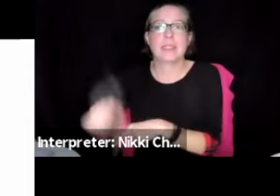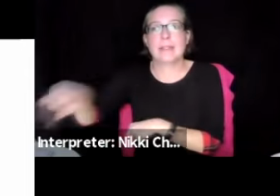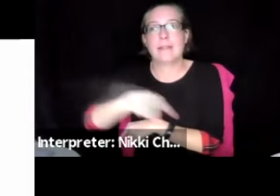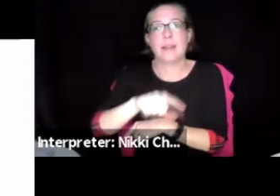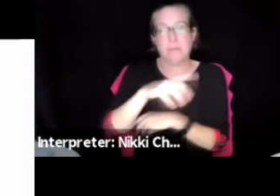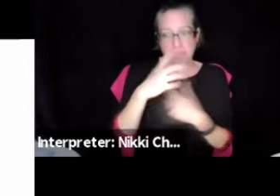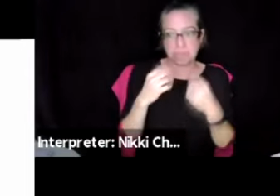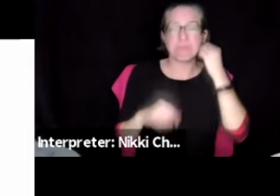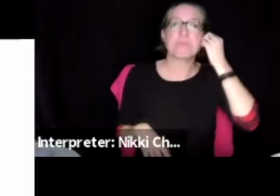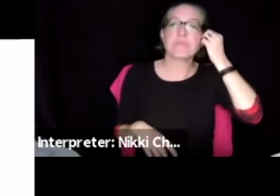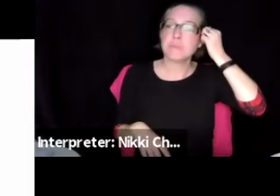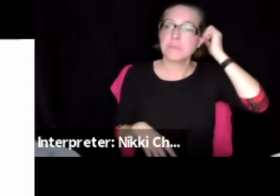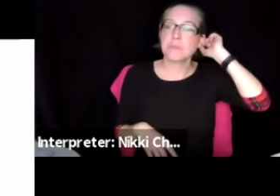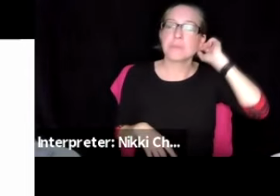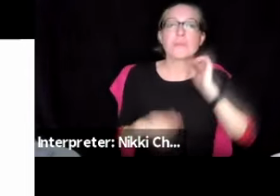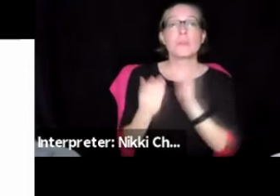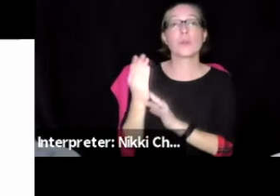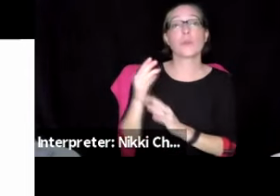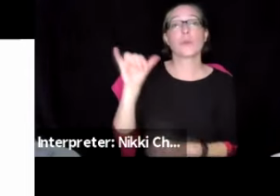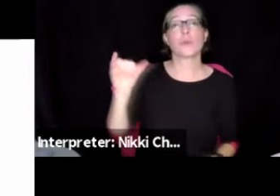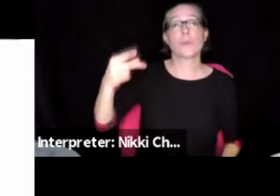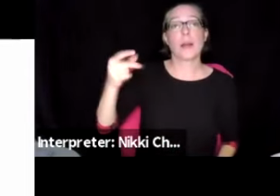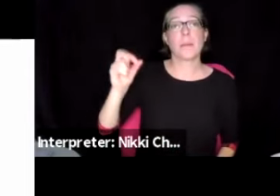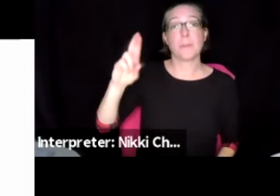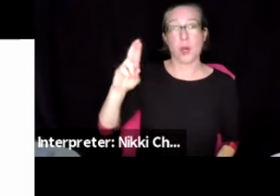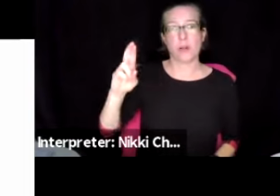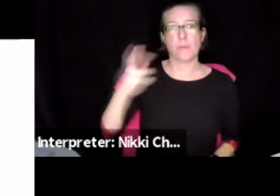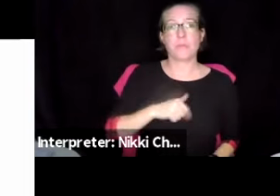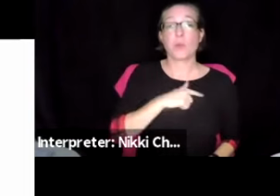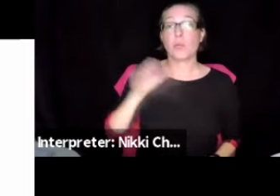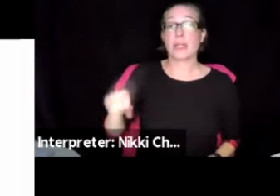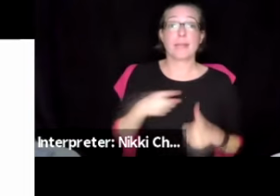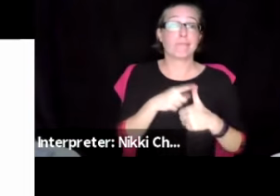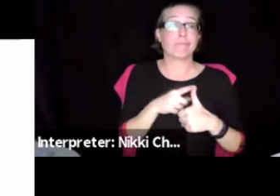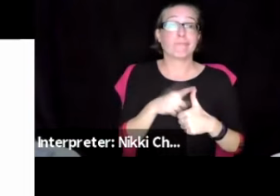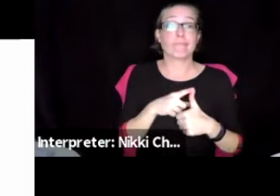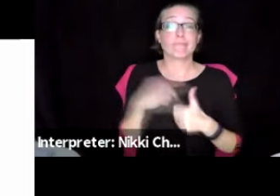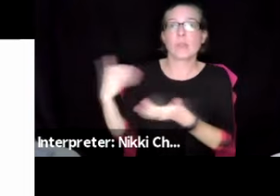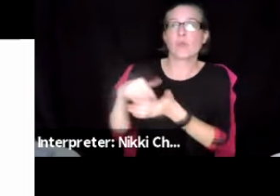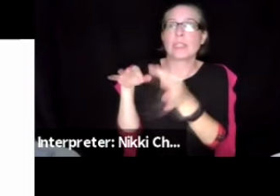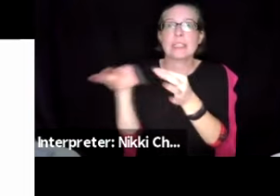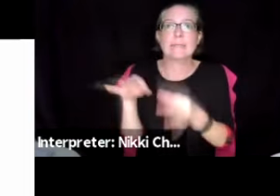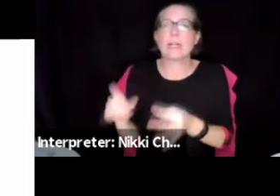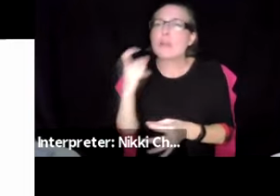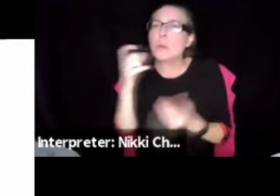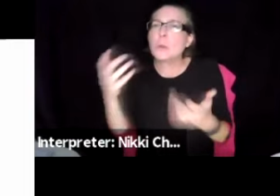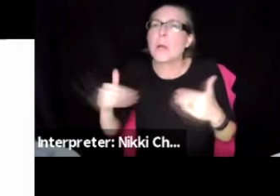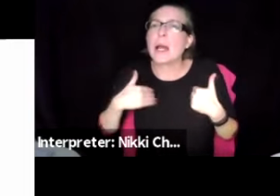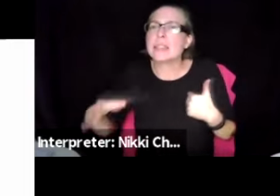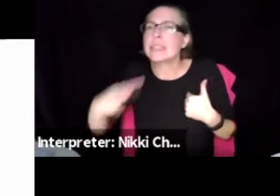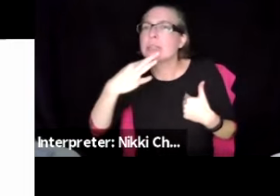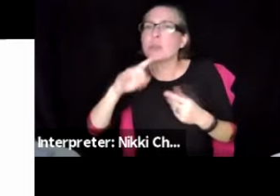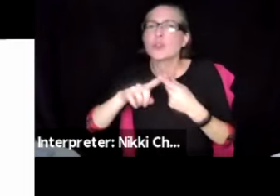So through YPAR, we can redefine who has the expertise to produce knowledge in our world. It's not just